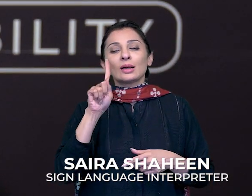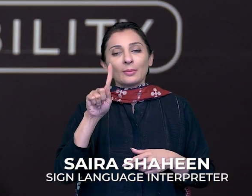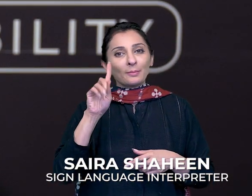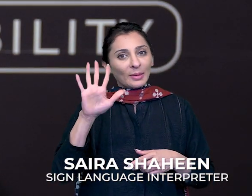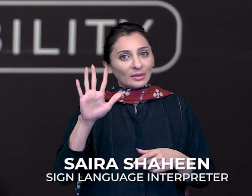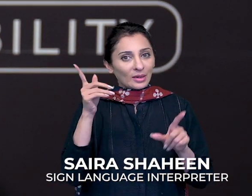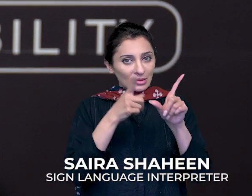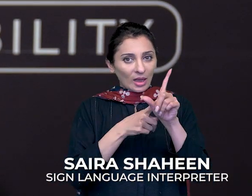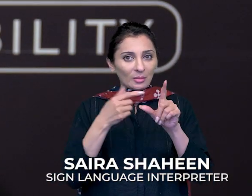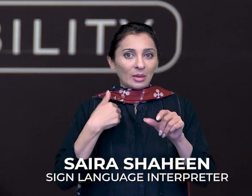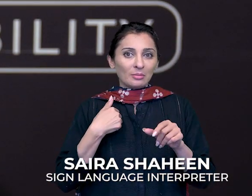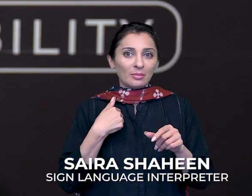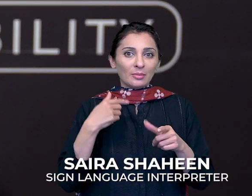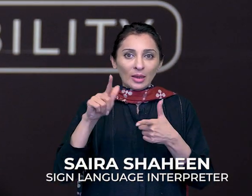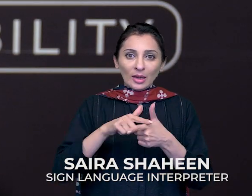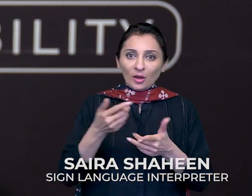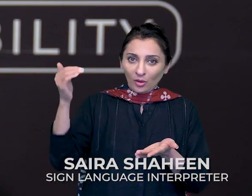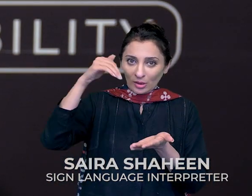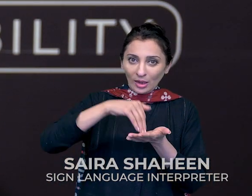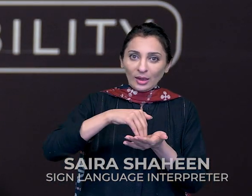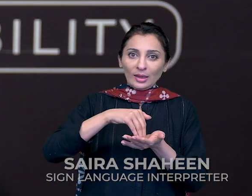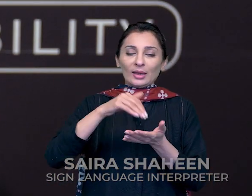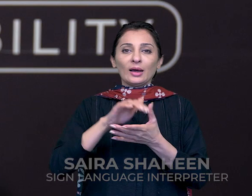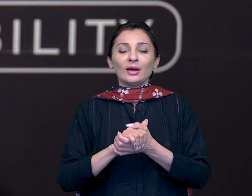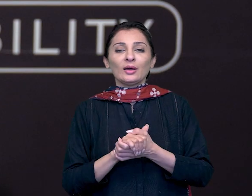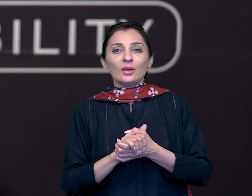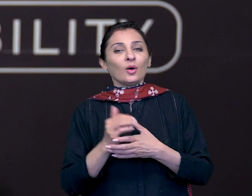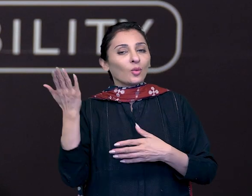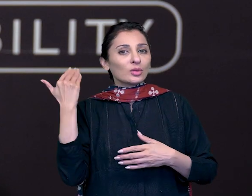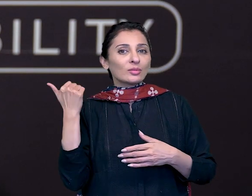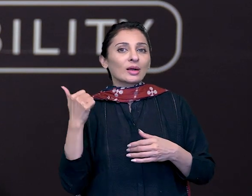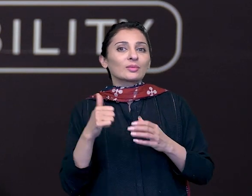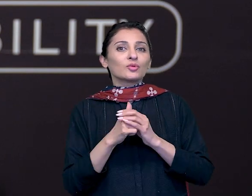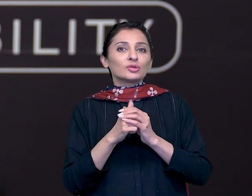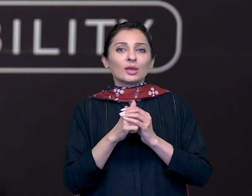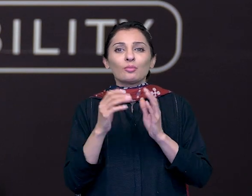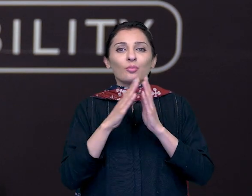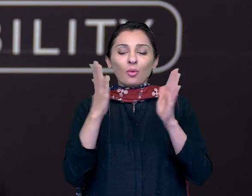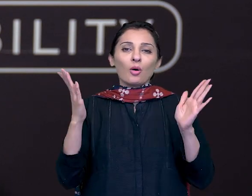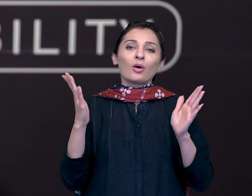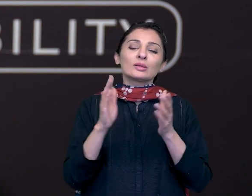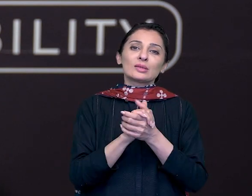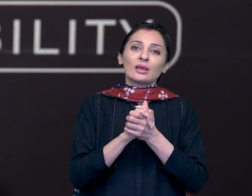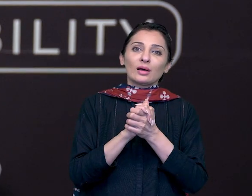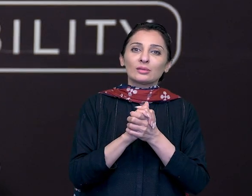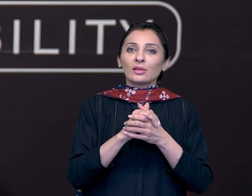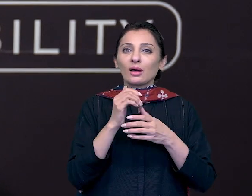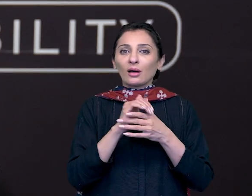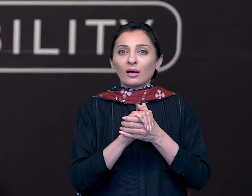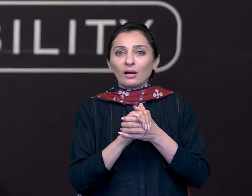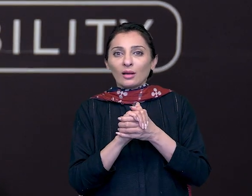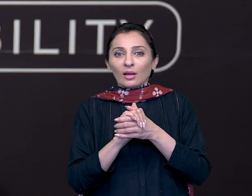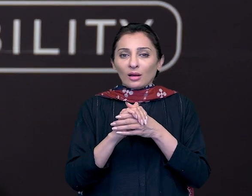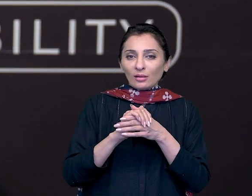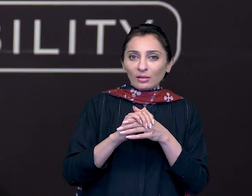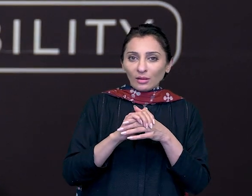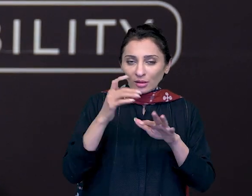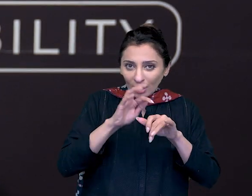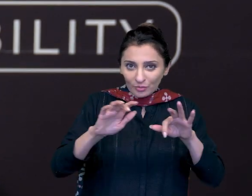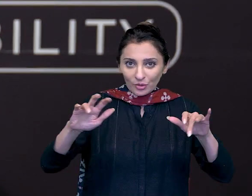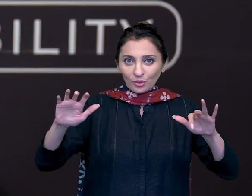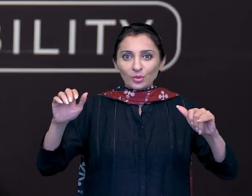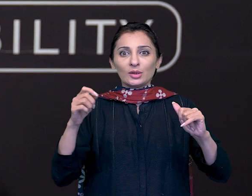My education was from Ireland. At the time, I was very much invested inside the sciences and applying creativity to the